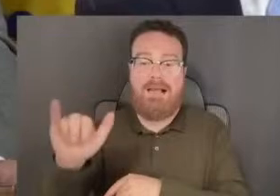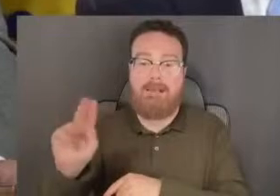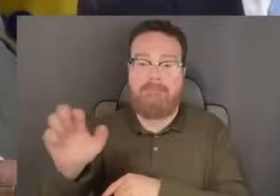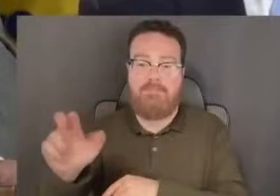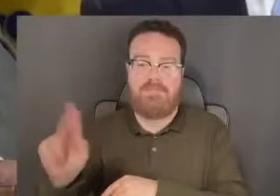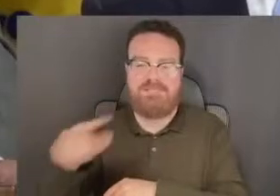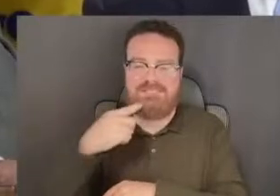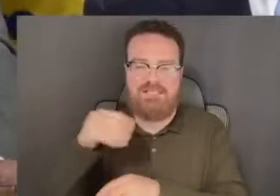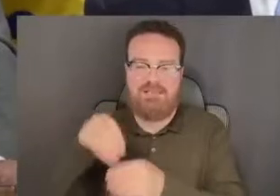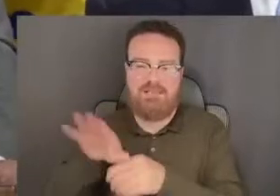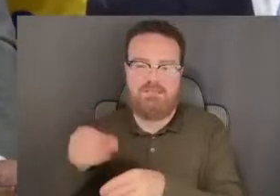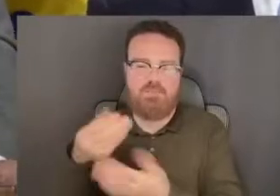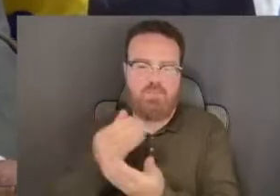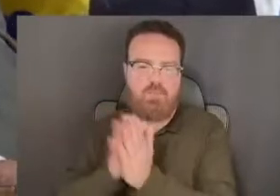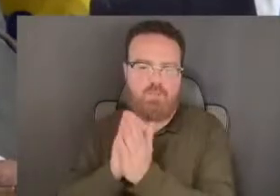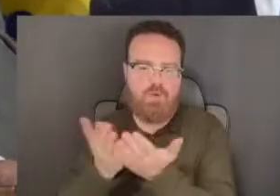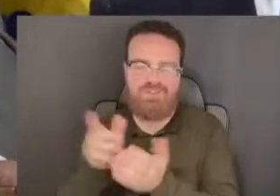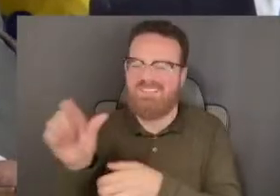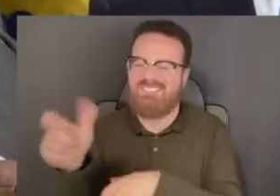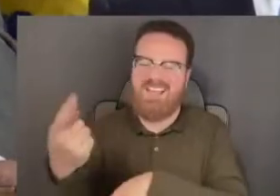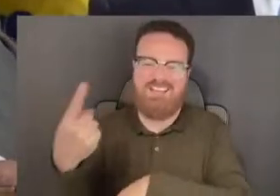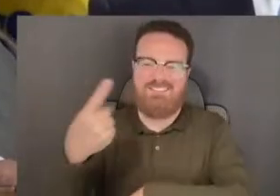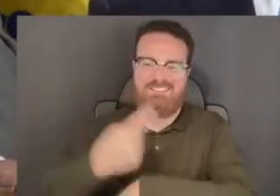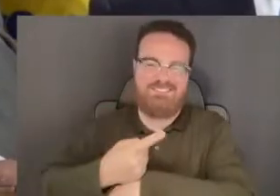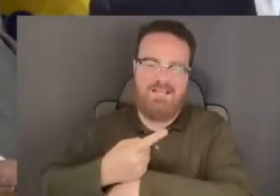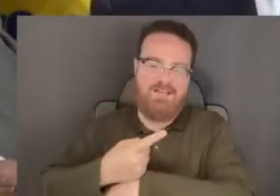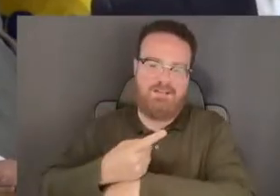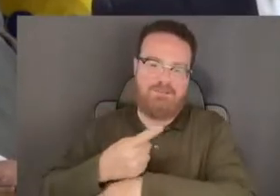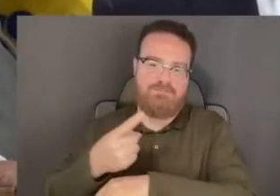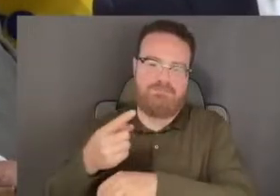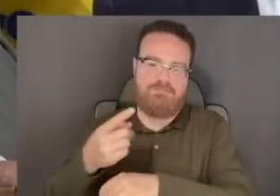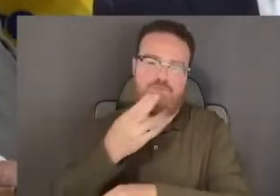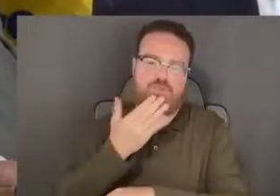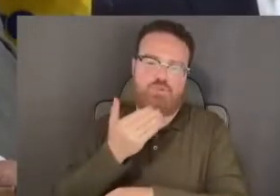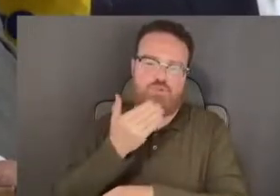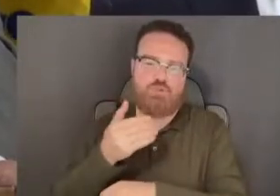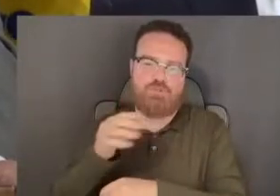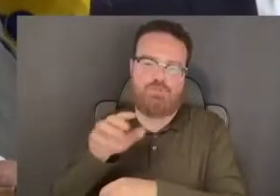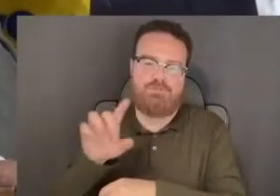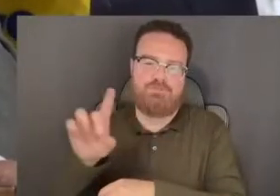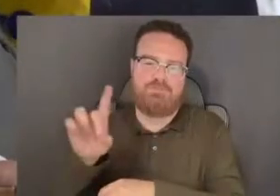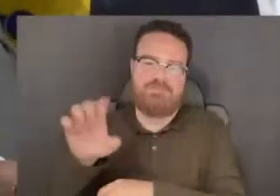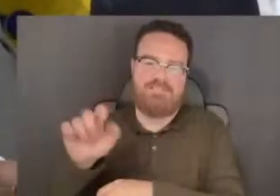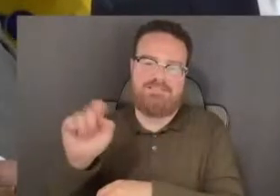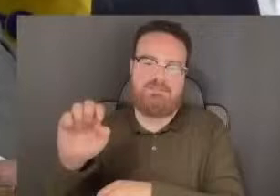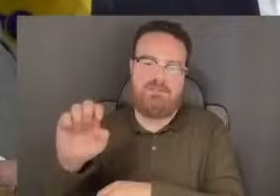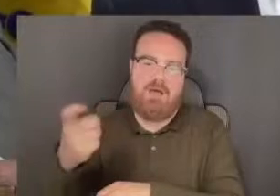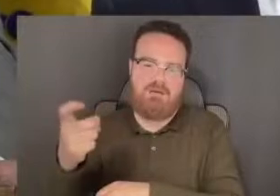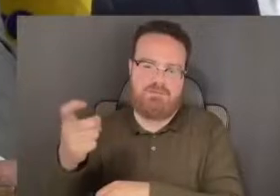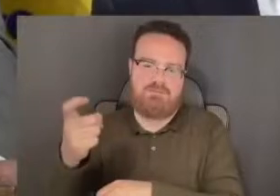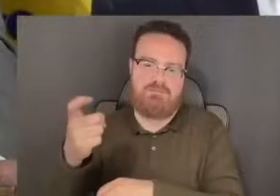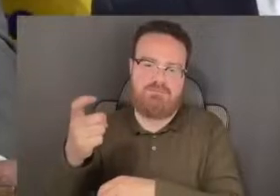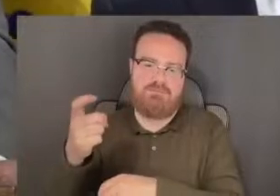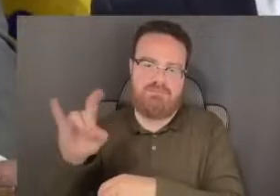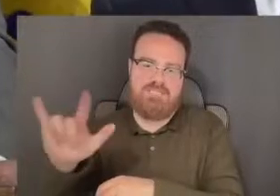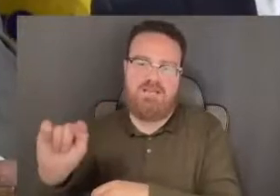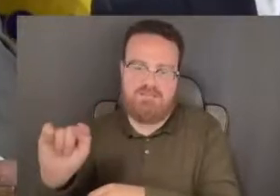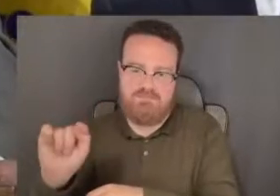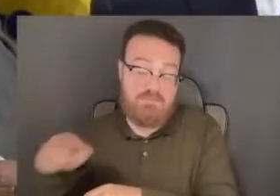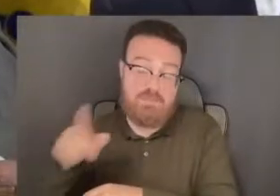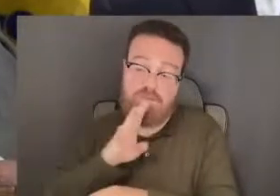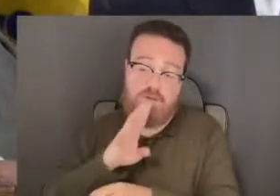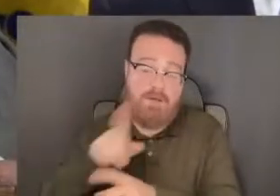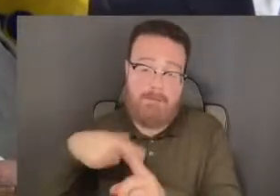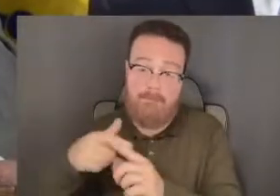sugar detox diet, which I'll give a plug to, is a very good book. He talks about how dangerous sugar is and how it's as addictive